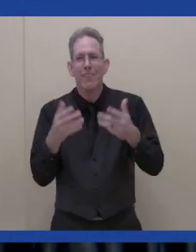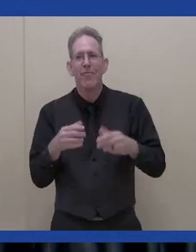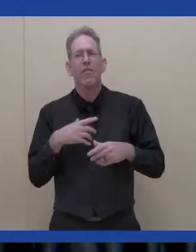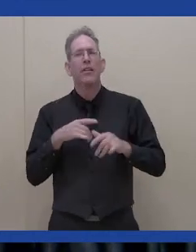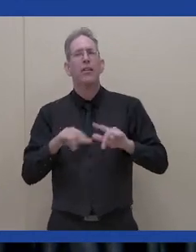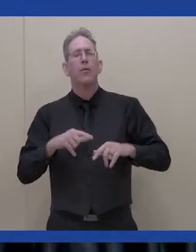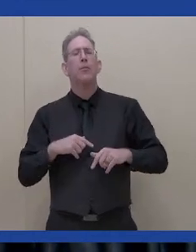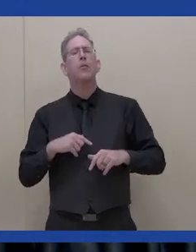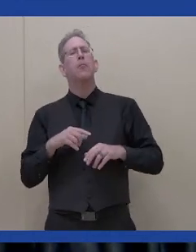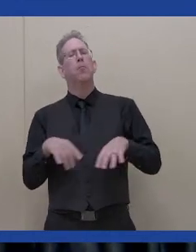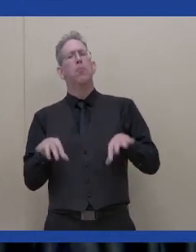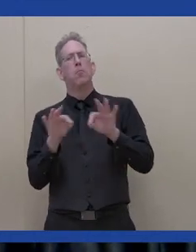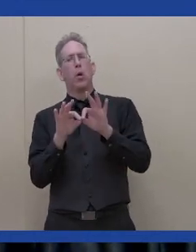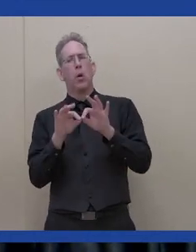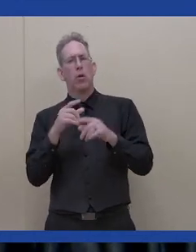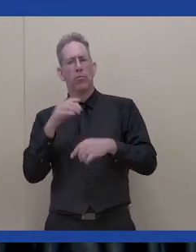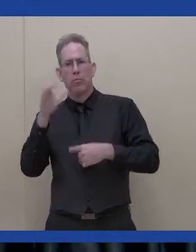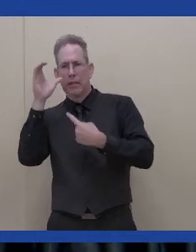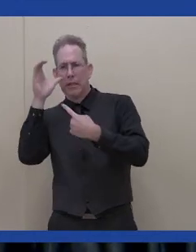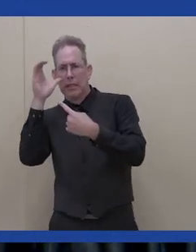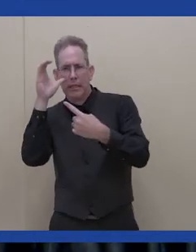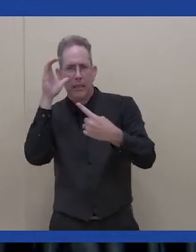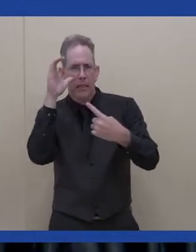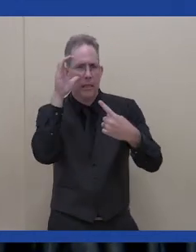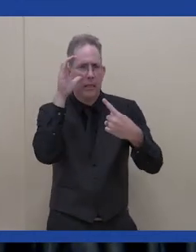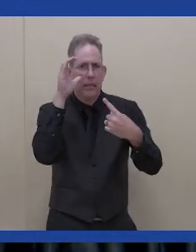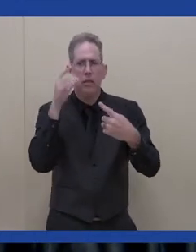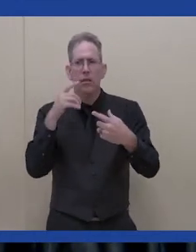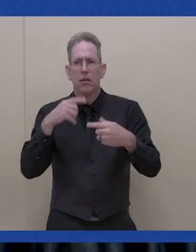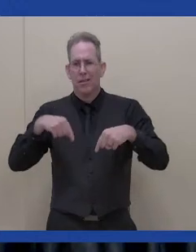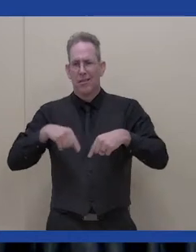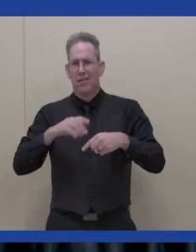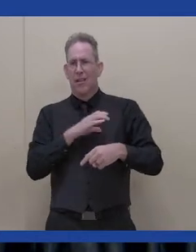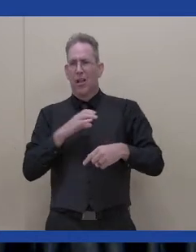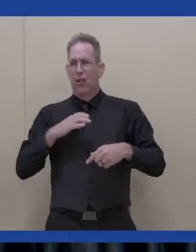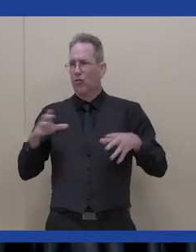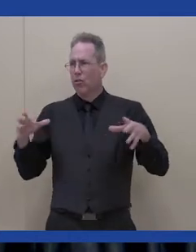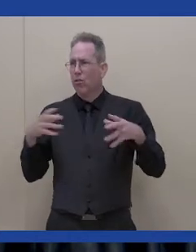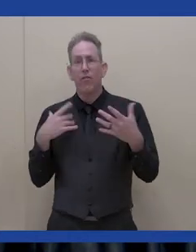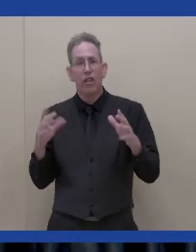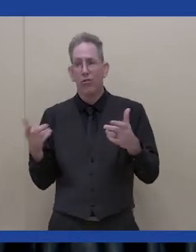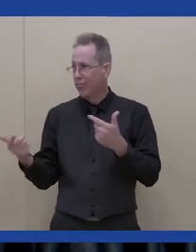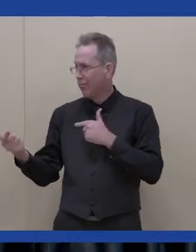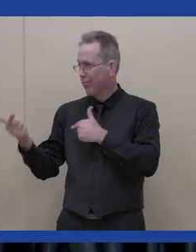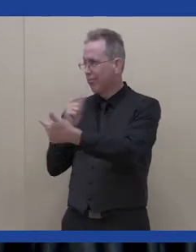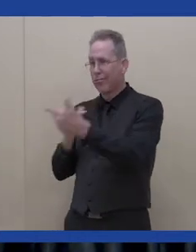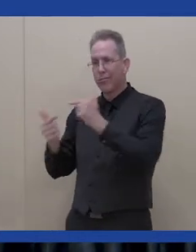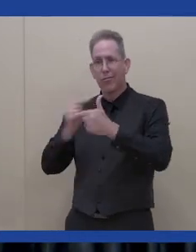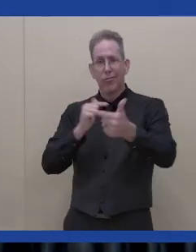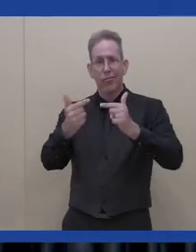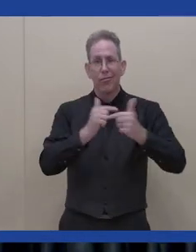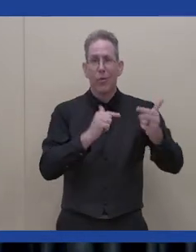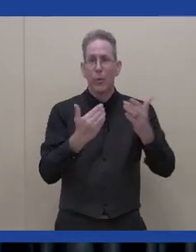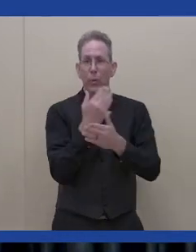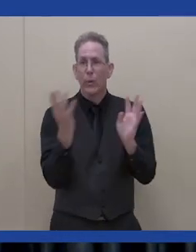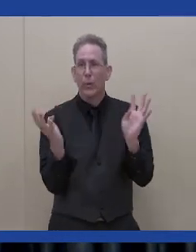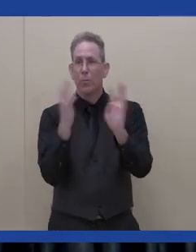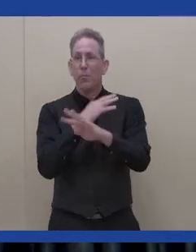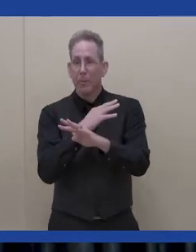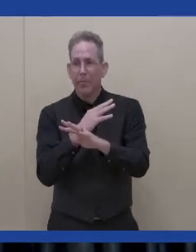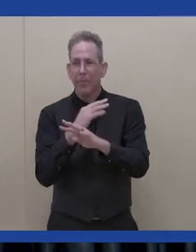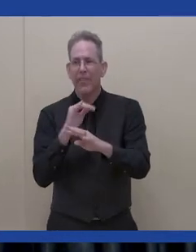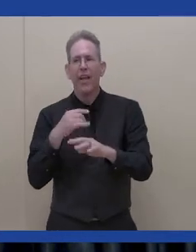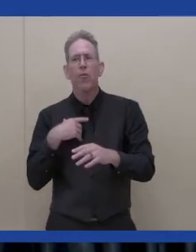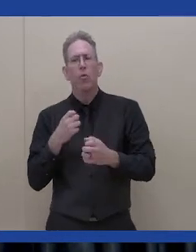and diverse voices this council is losing. As we work together, just know that we will work, and I'm committed to working